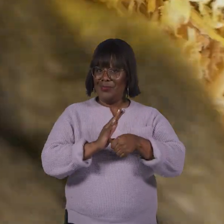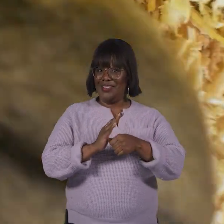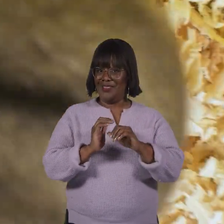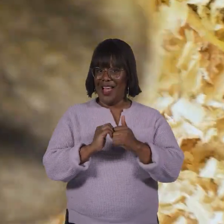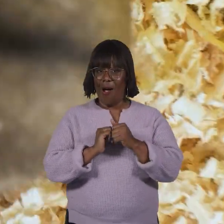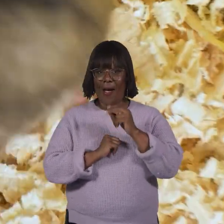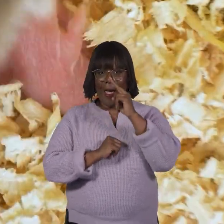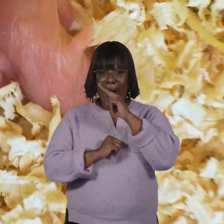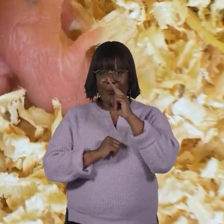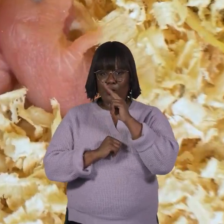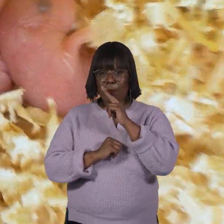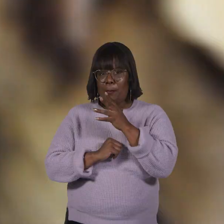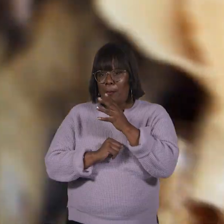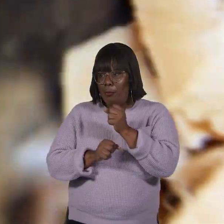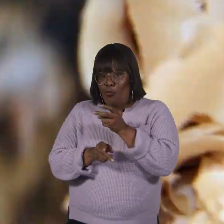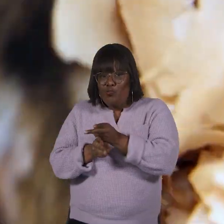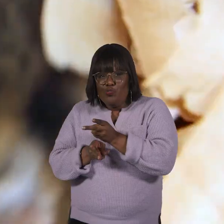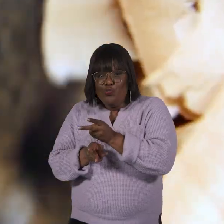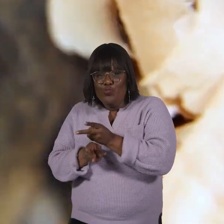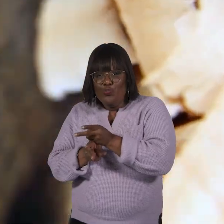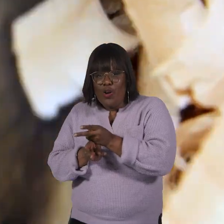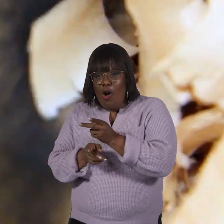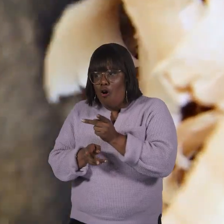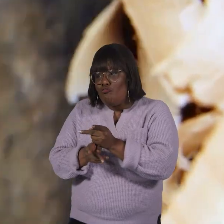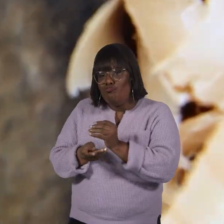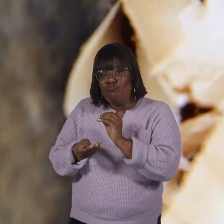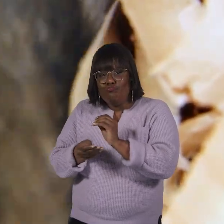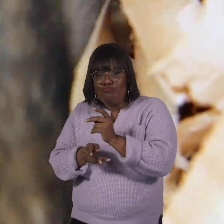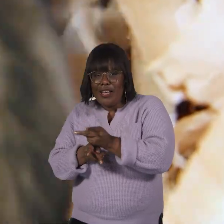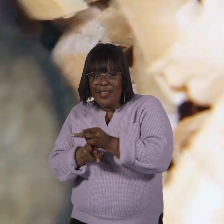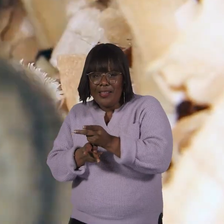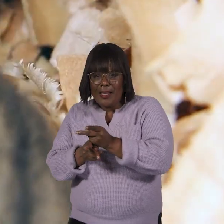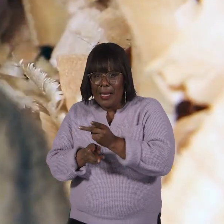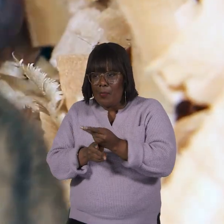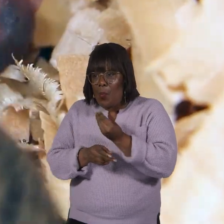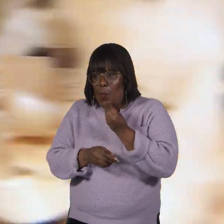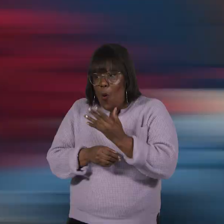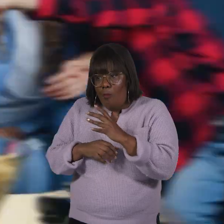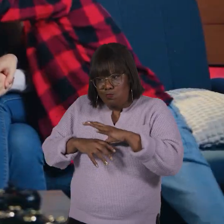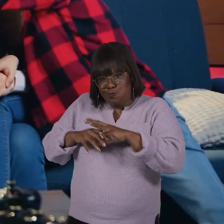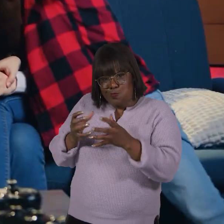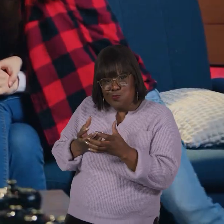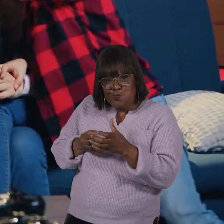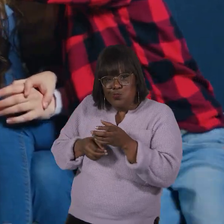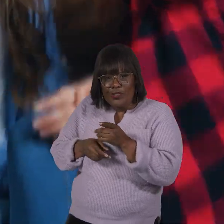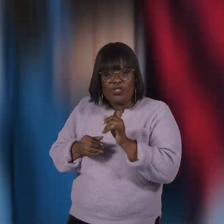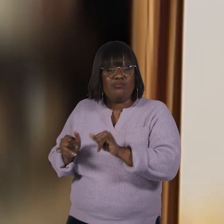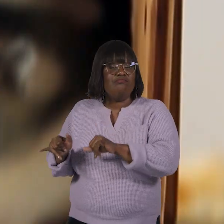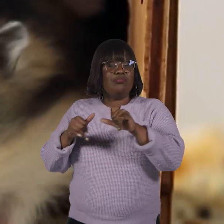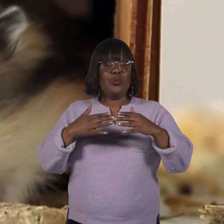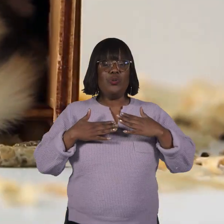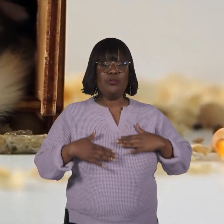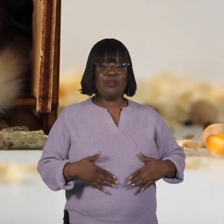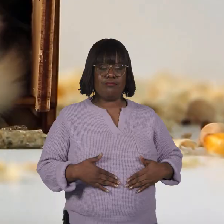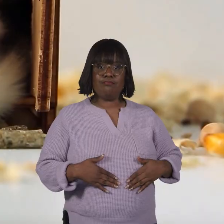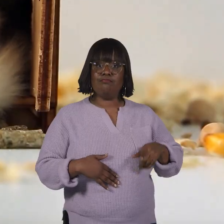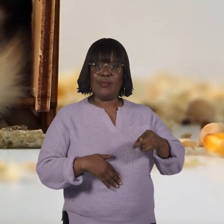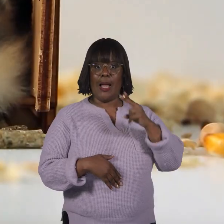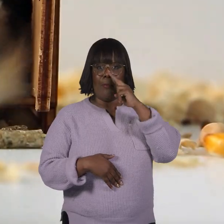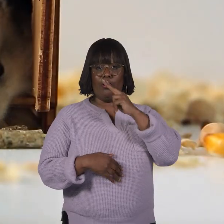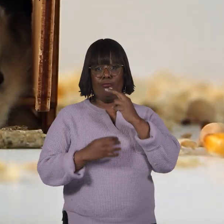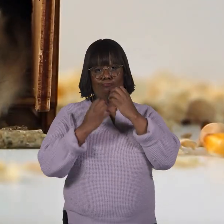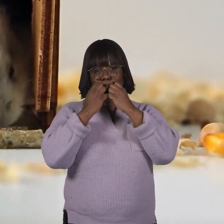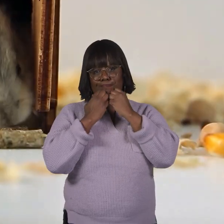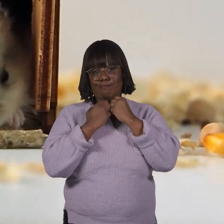hamster moms care for their young grooming them and keeping them warm in their burrows like humans hamsters value